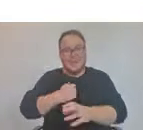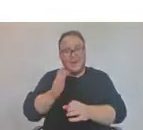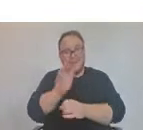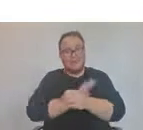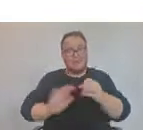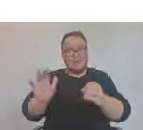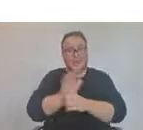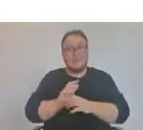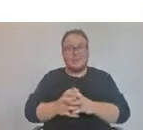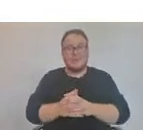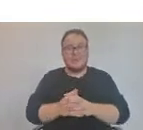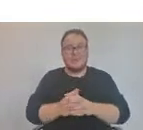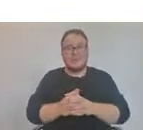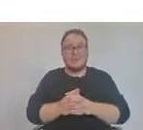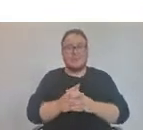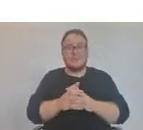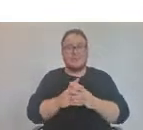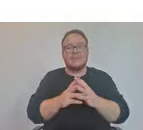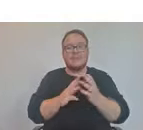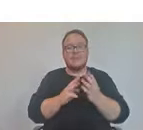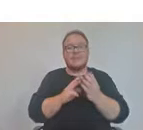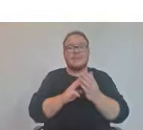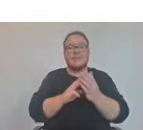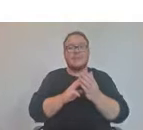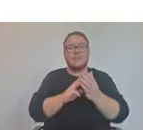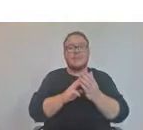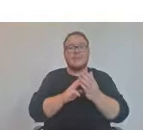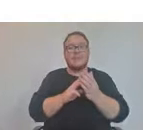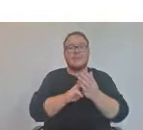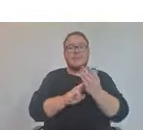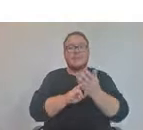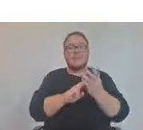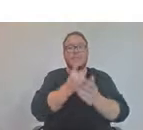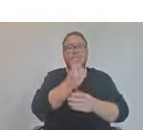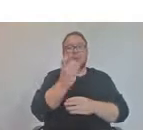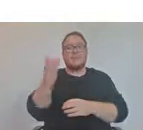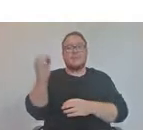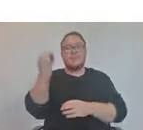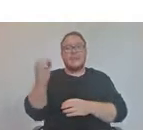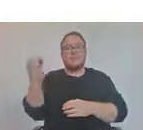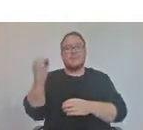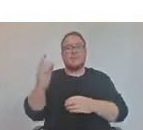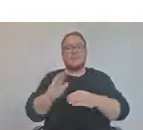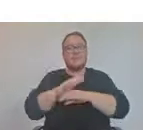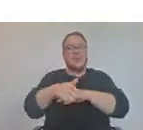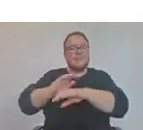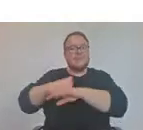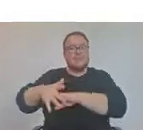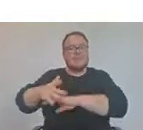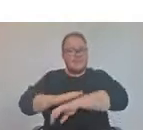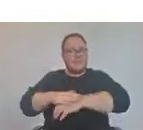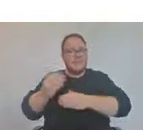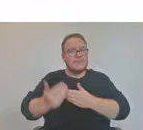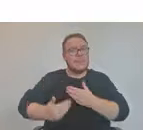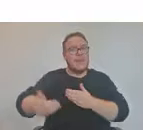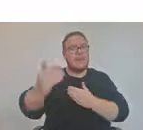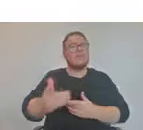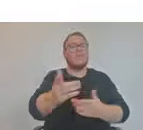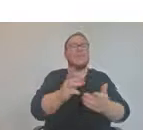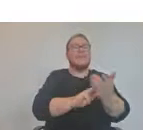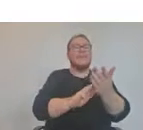100% coverage within the required timescales. And this is to ensure that the people who were impacted the